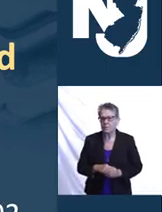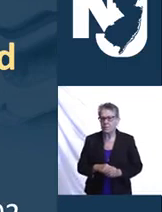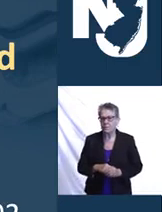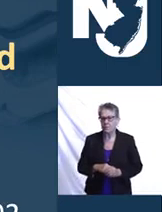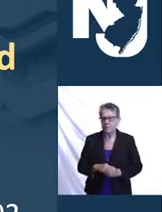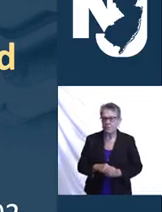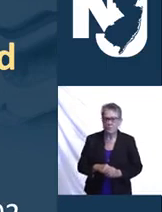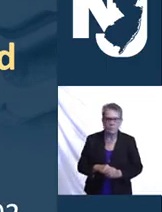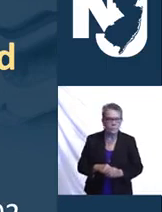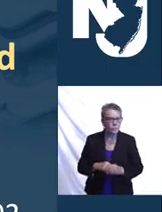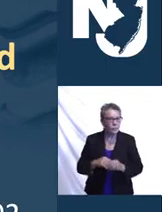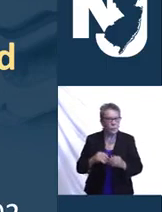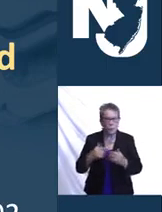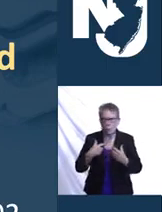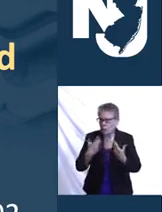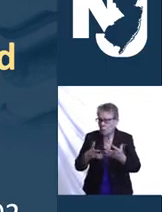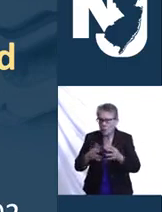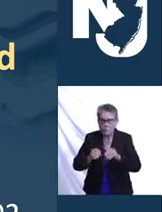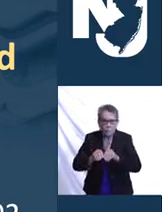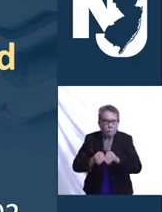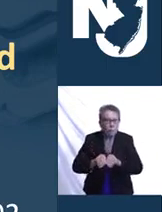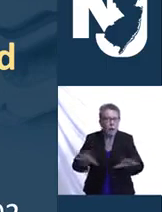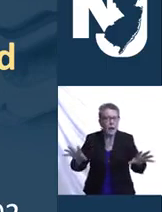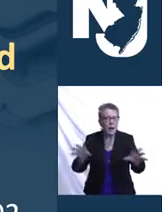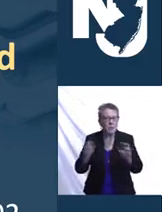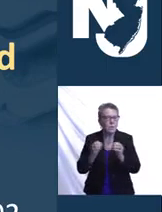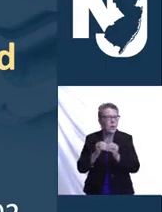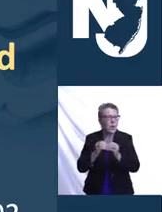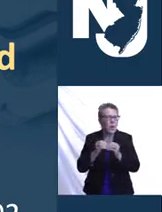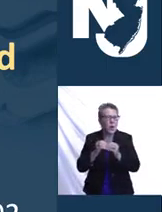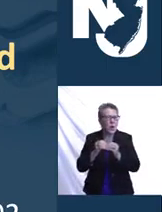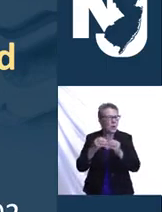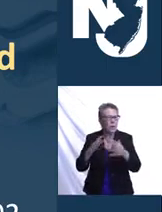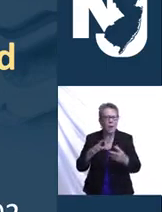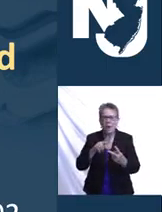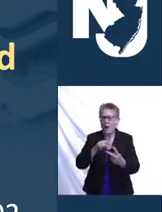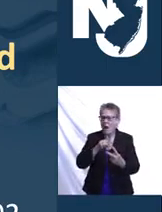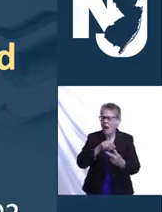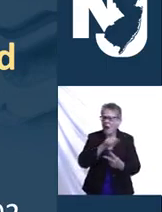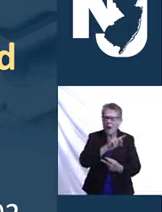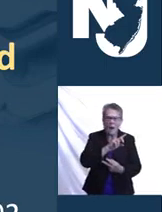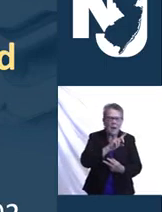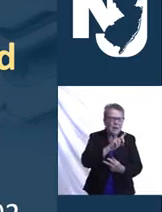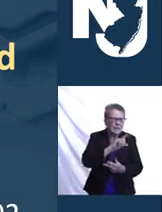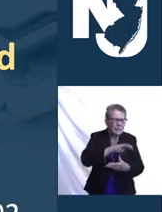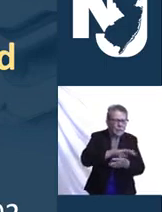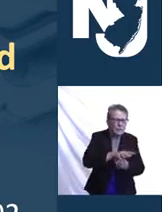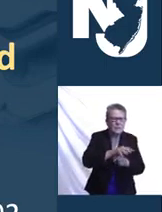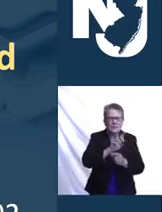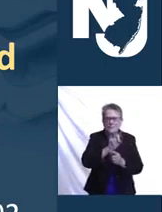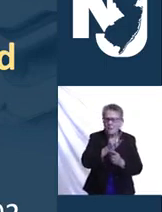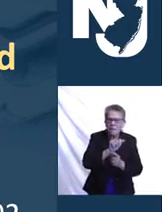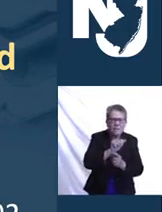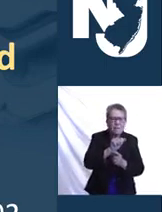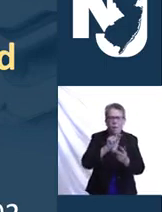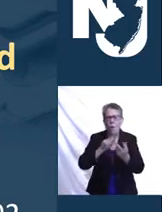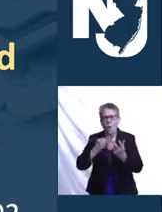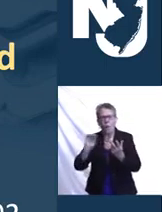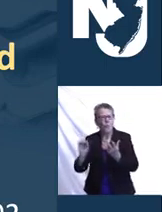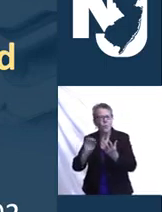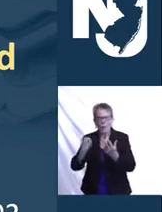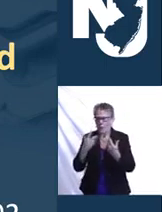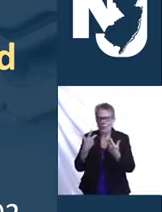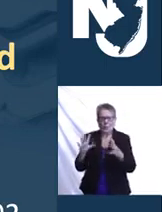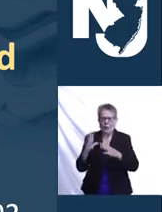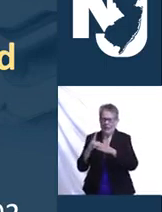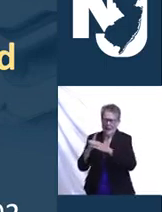of Delta, or we hope to prevent Omicron from gaining a foothold, is tantamount. We strongly encourage everyone to